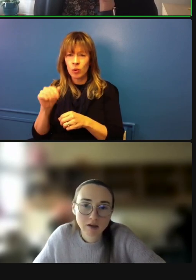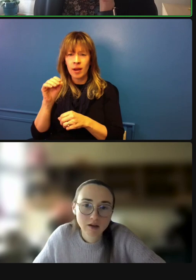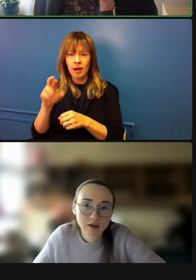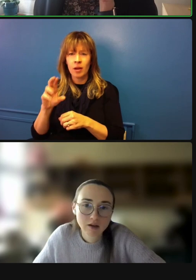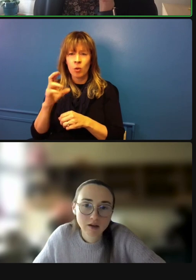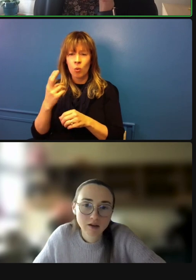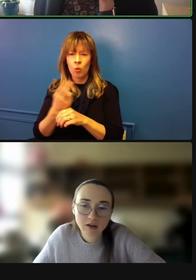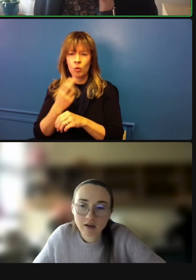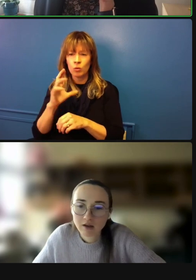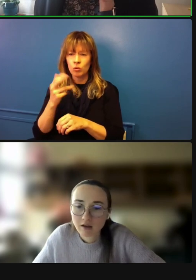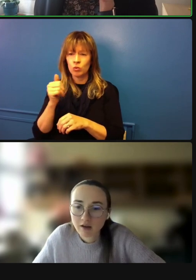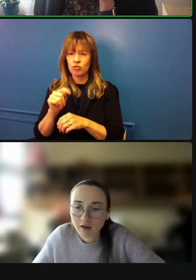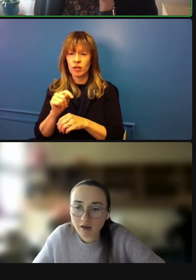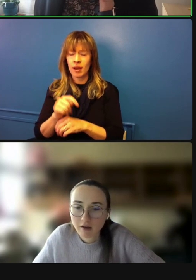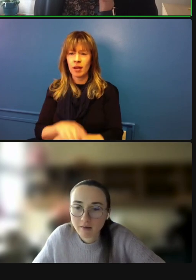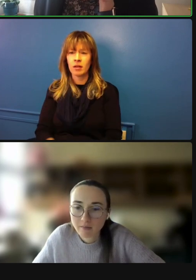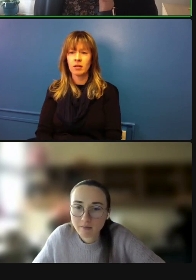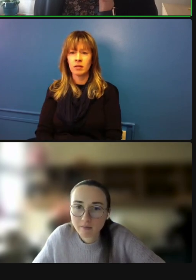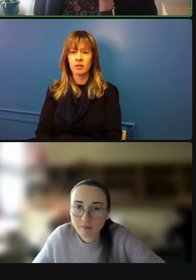or